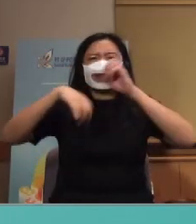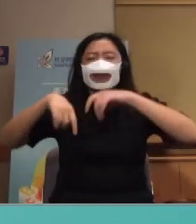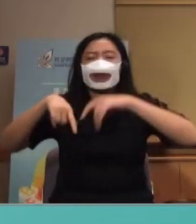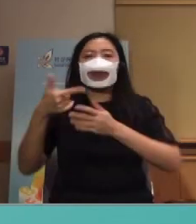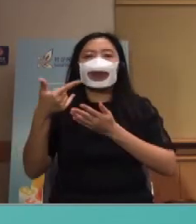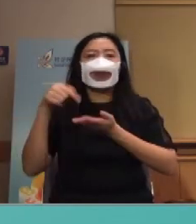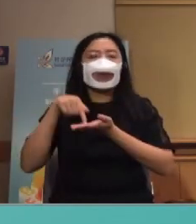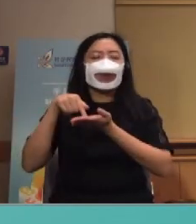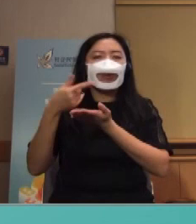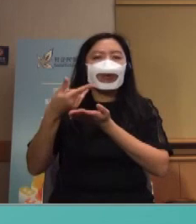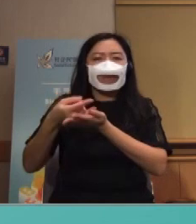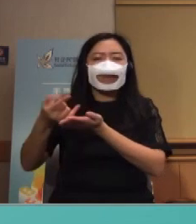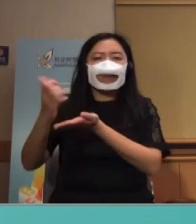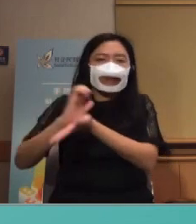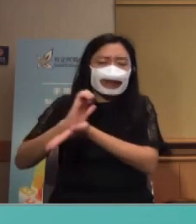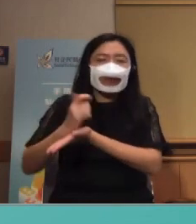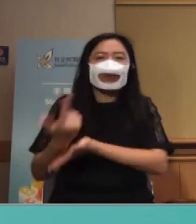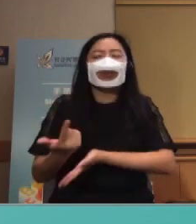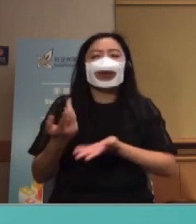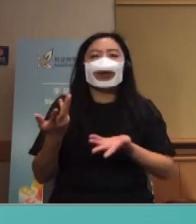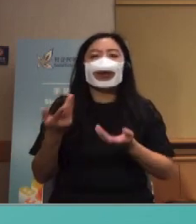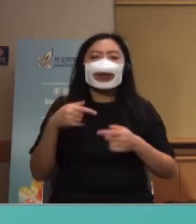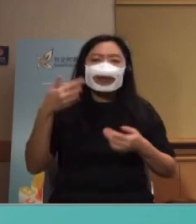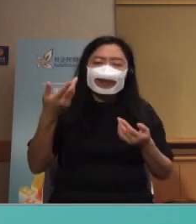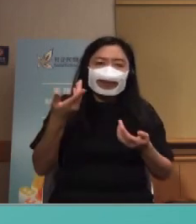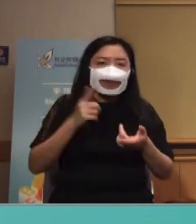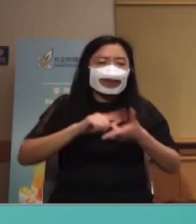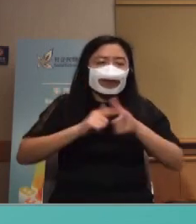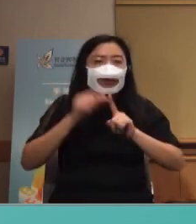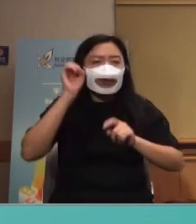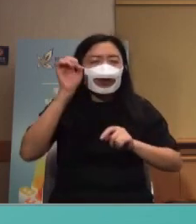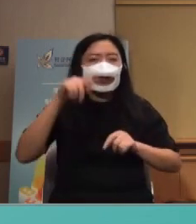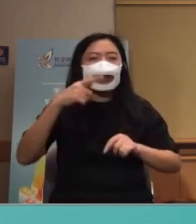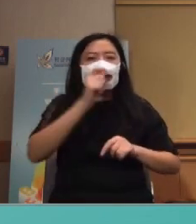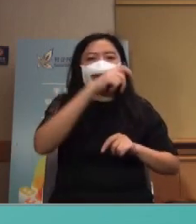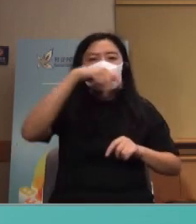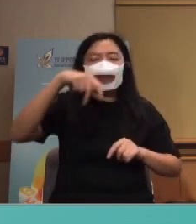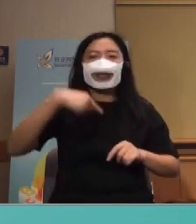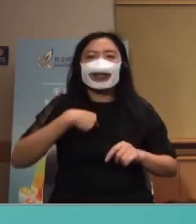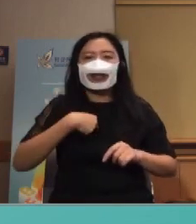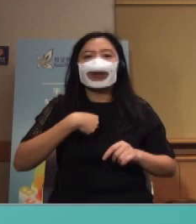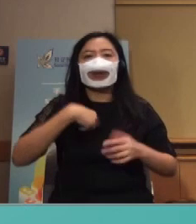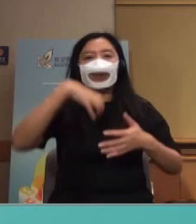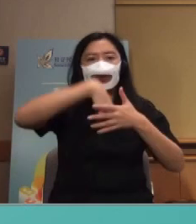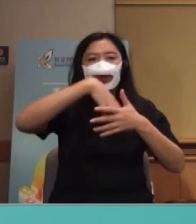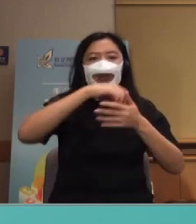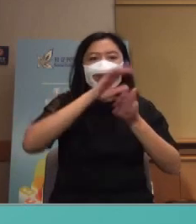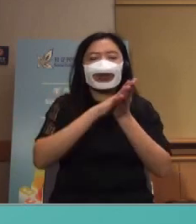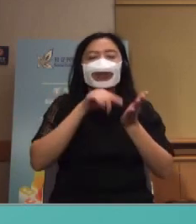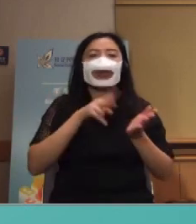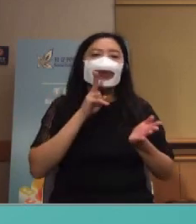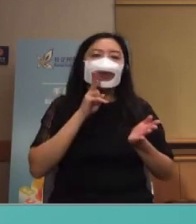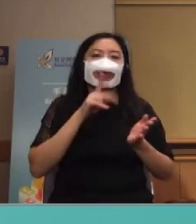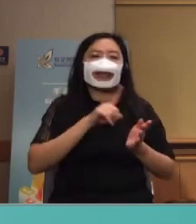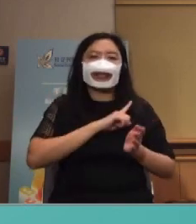to check something from a message from friends. We can directly geo-update. So for the Digital Art Fair, we allow people who got their first